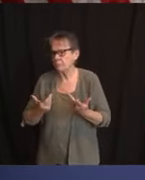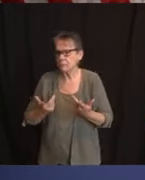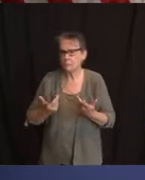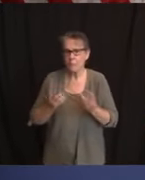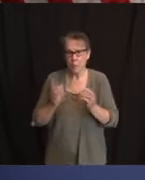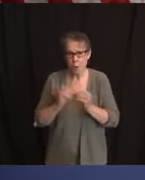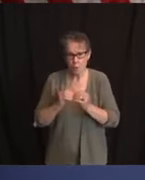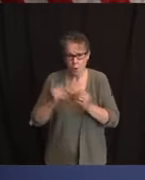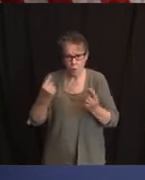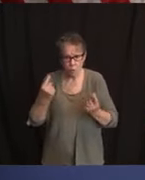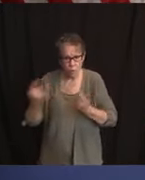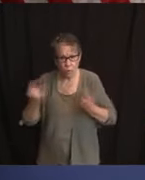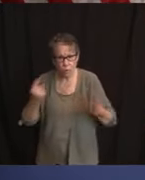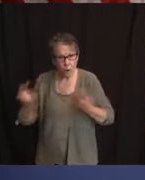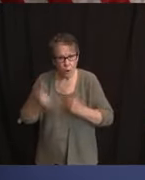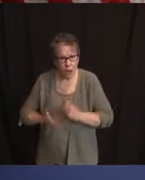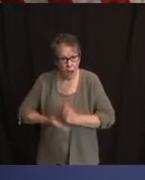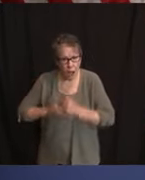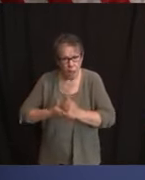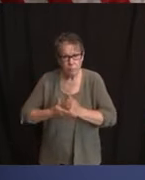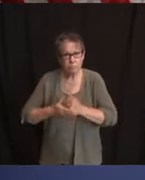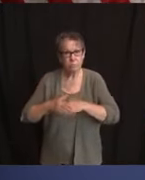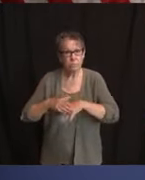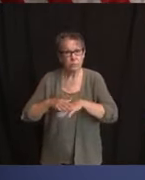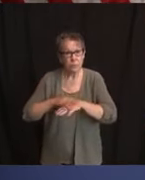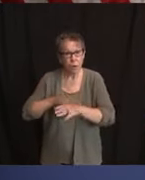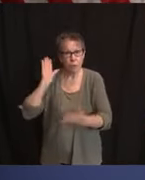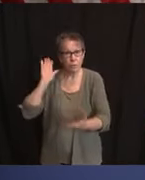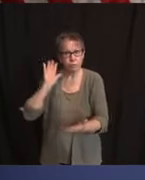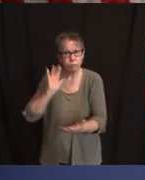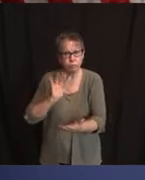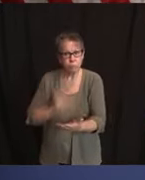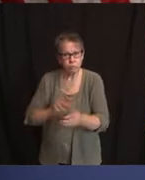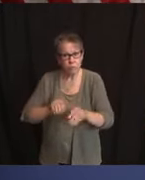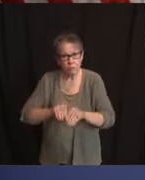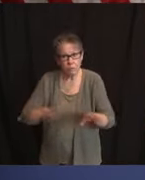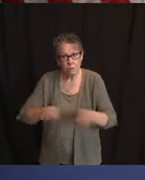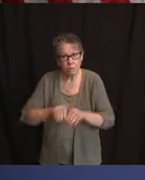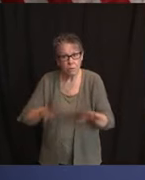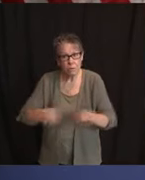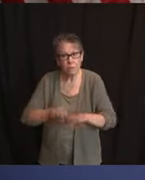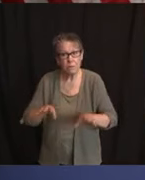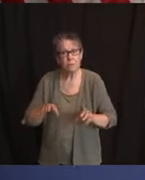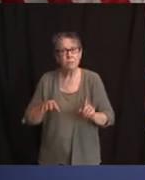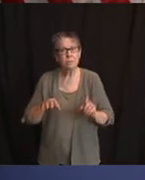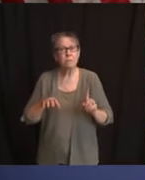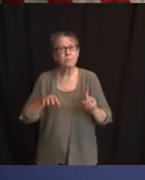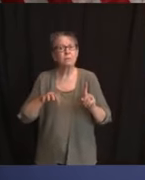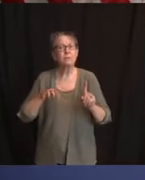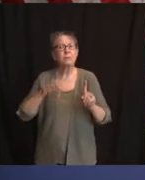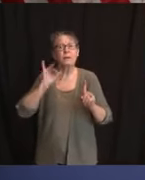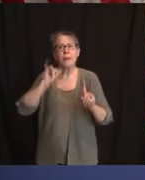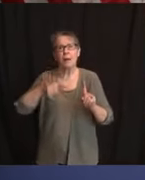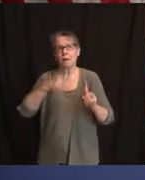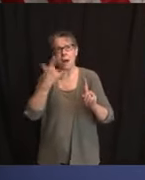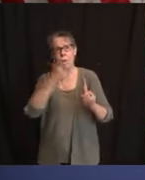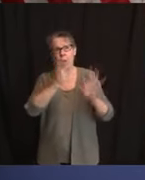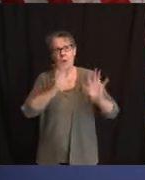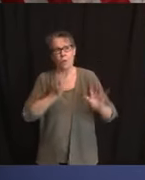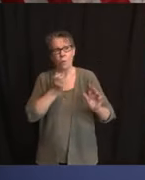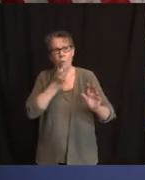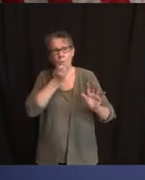virus waning due to the warmer weather, as some had predicted? What proportion of new cases are coming from the general public versus